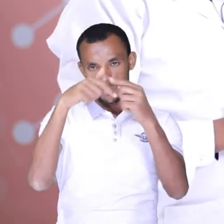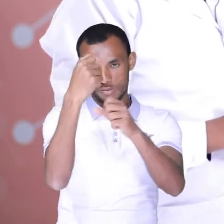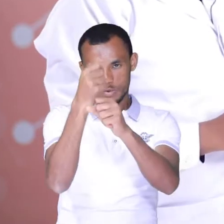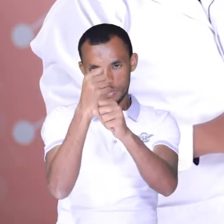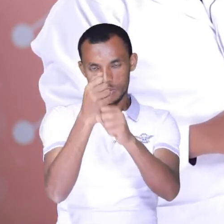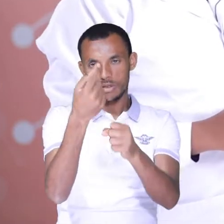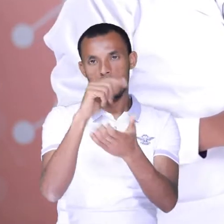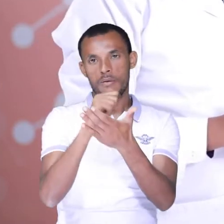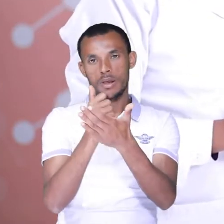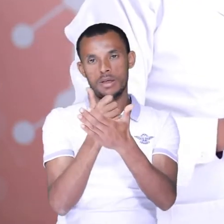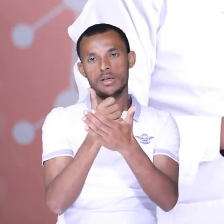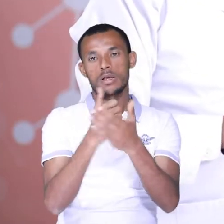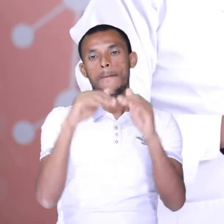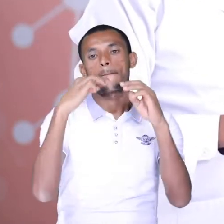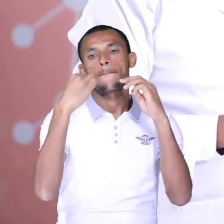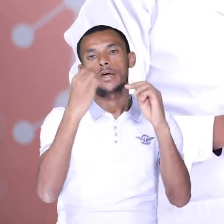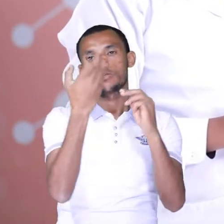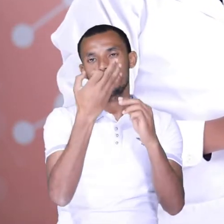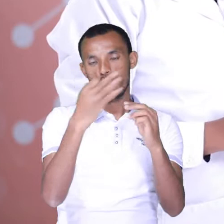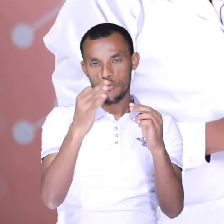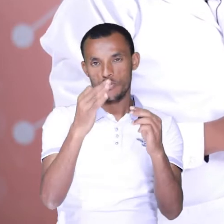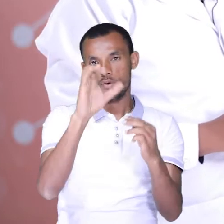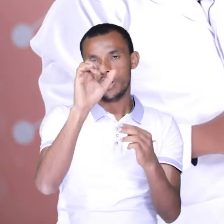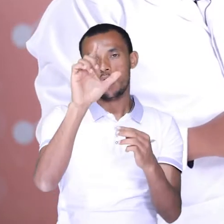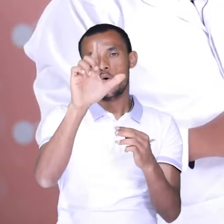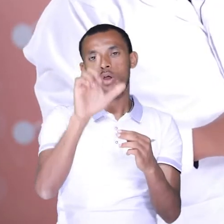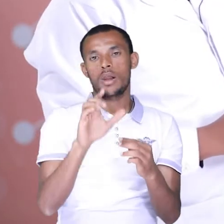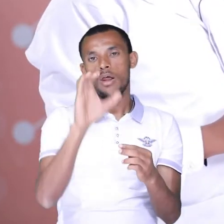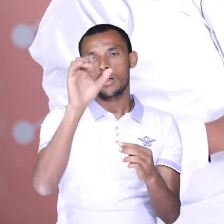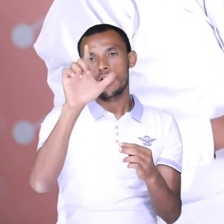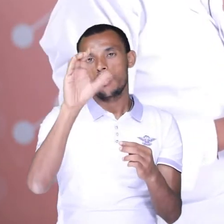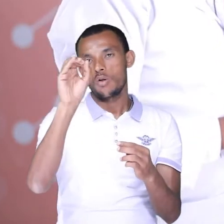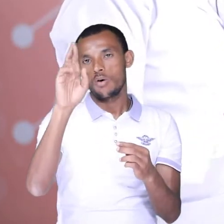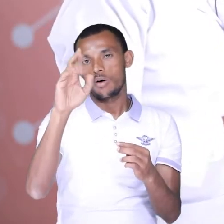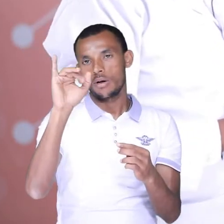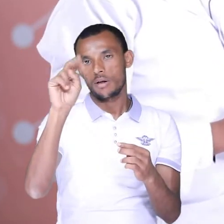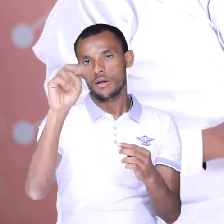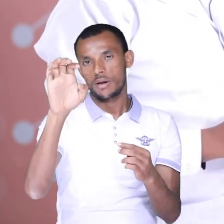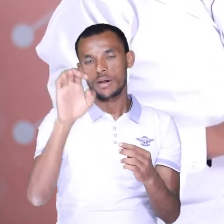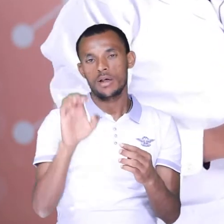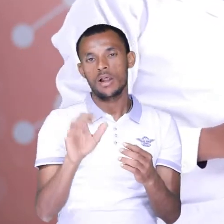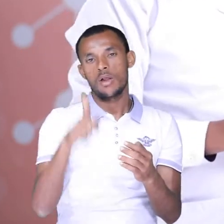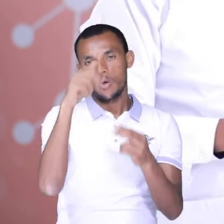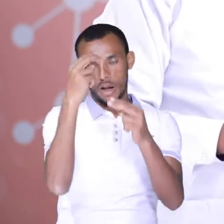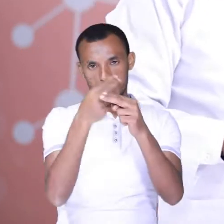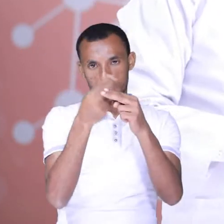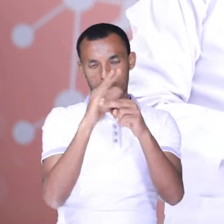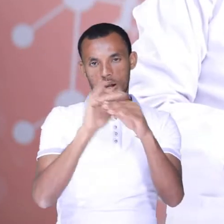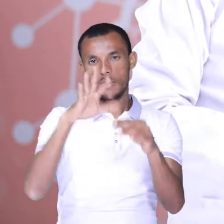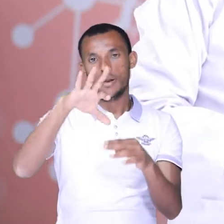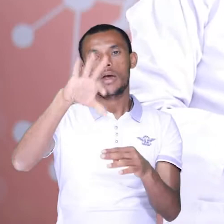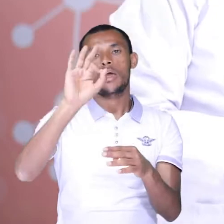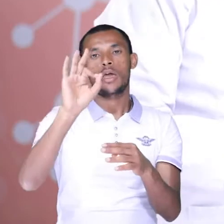of chlorine, the element chlorine. And the other one is naturally occurring